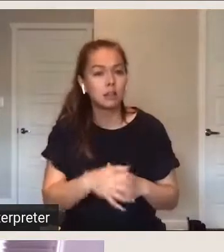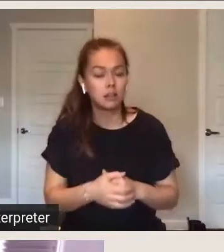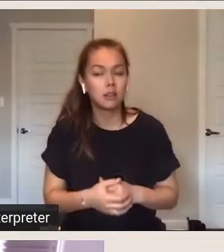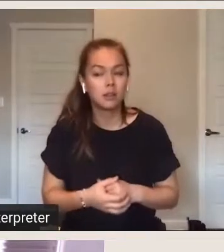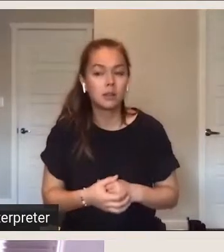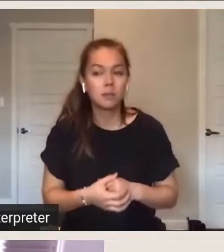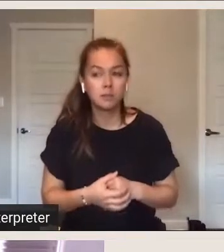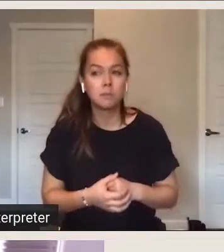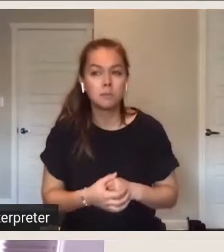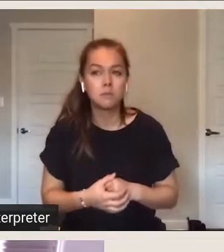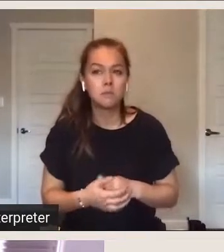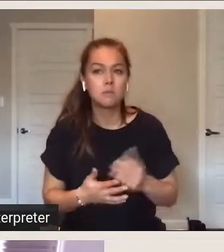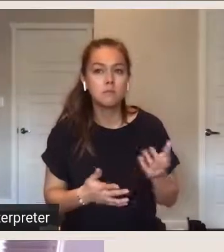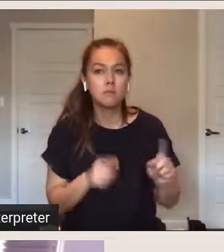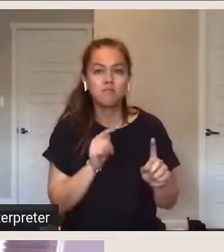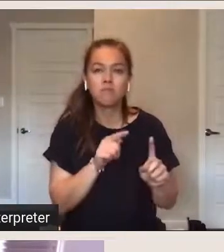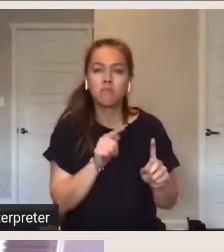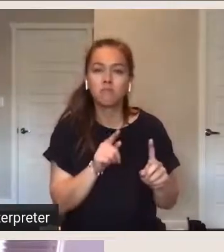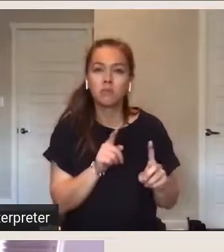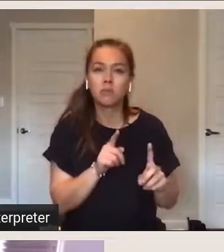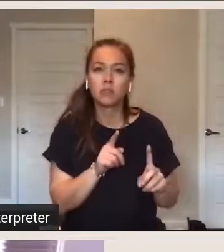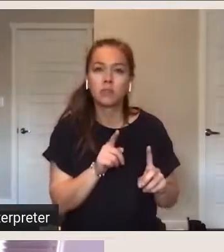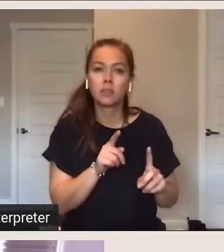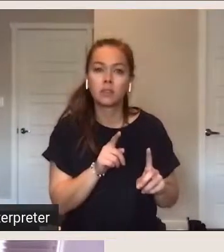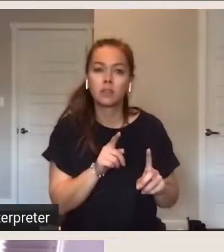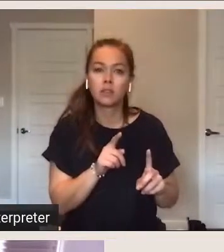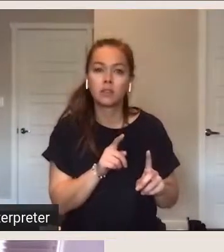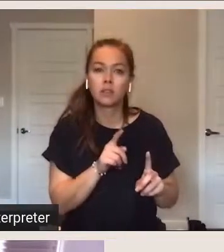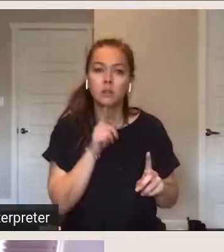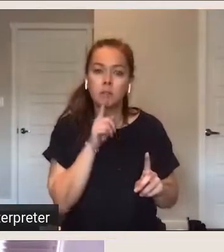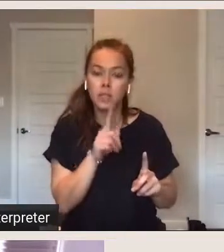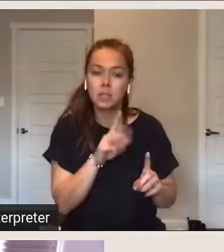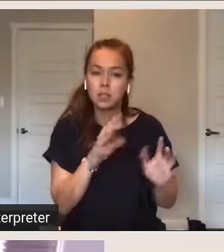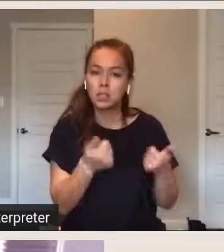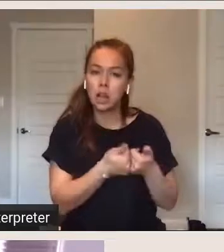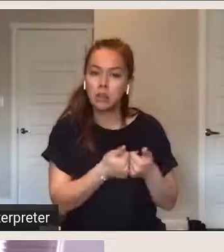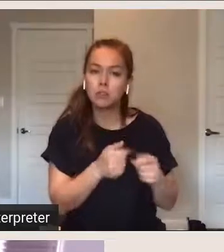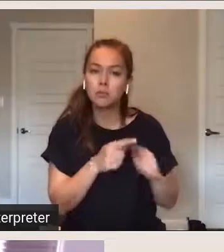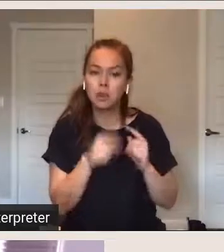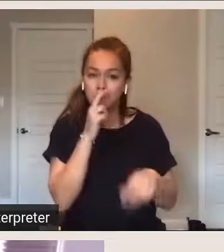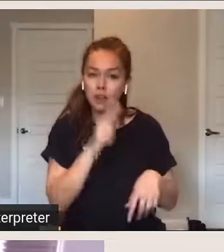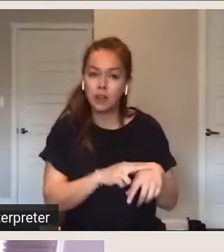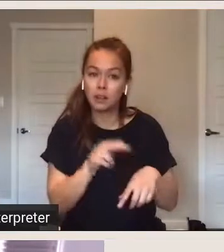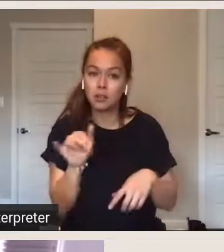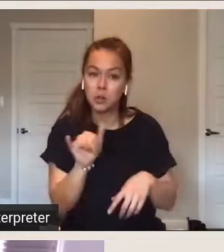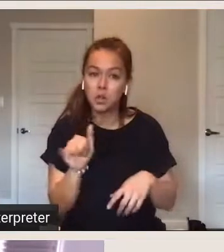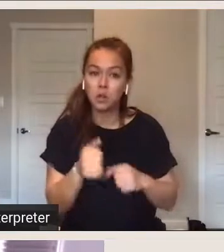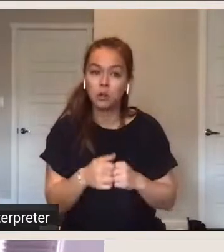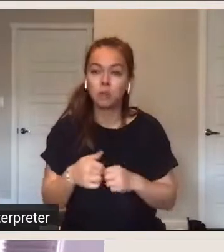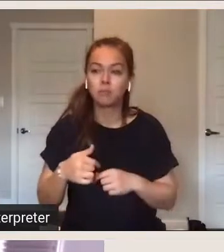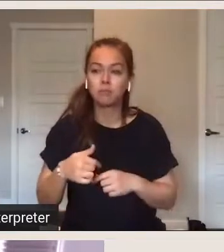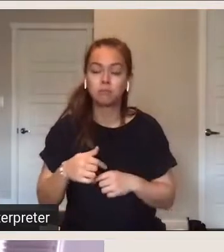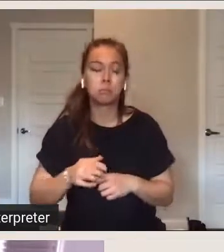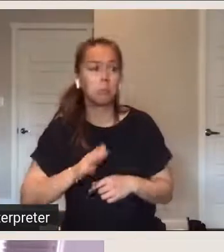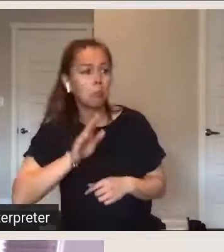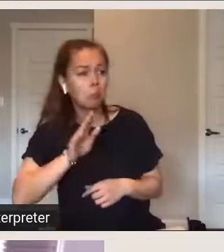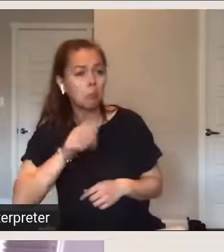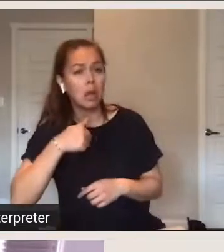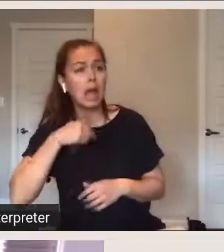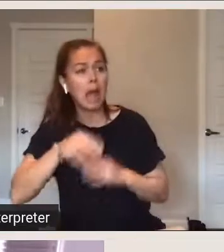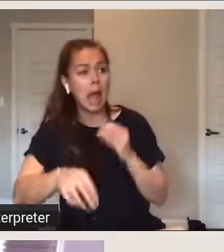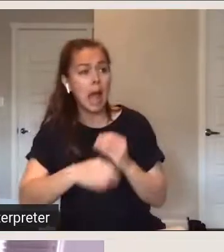which is enhanced our part as well. I would like to add a little bit more on